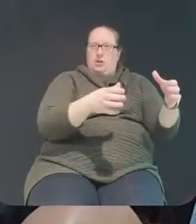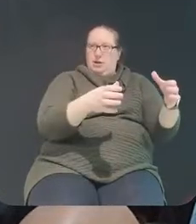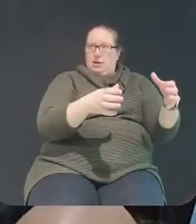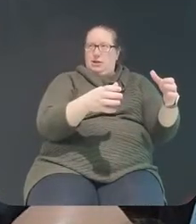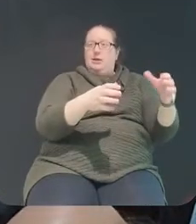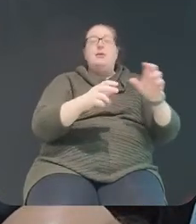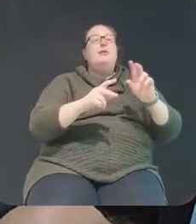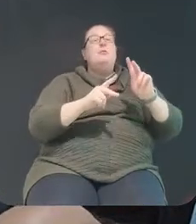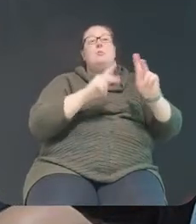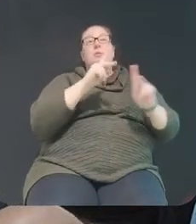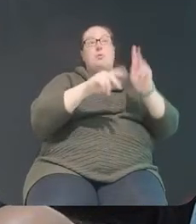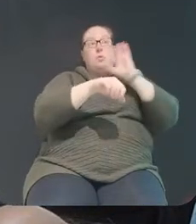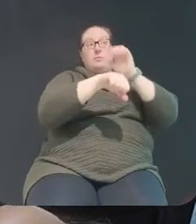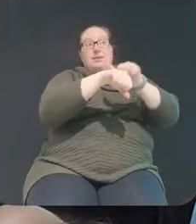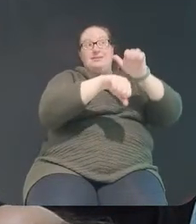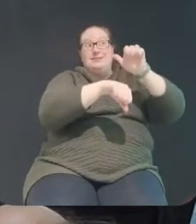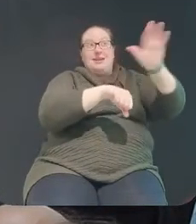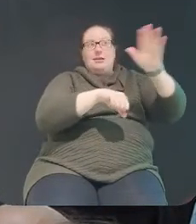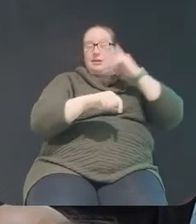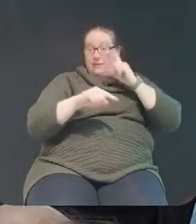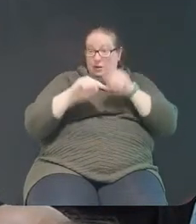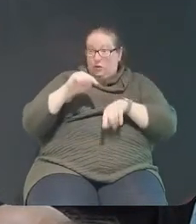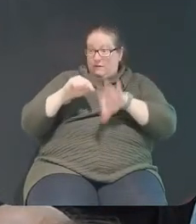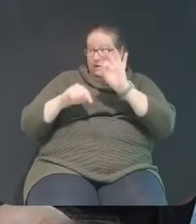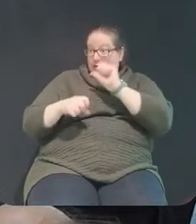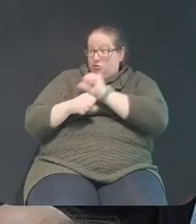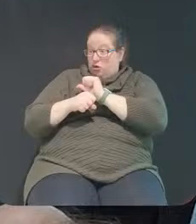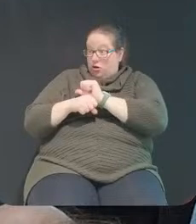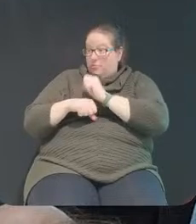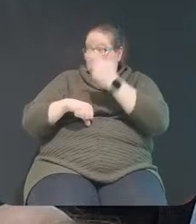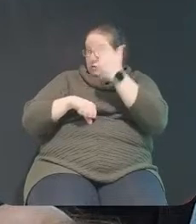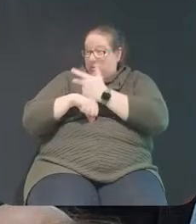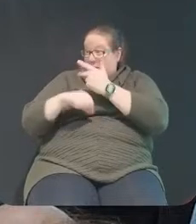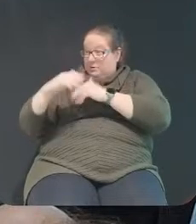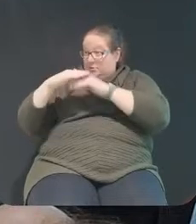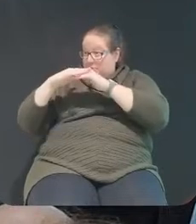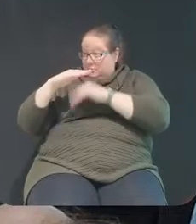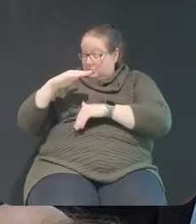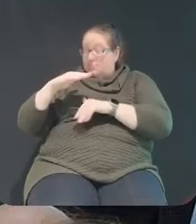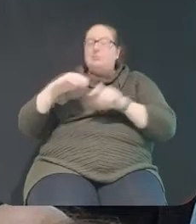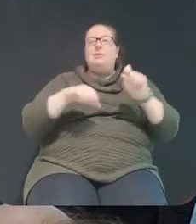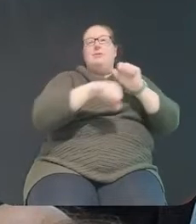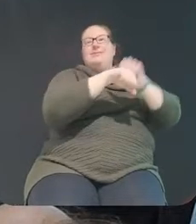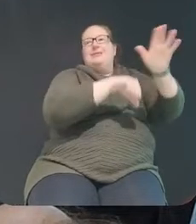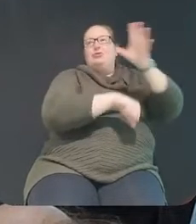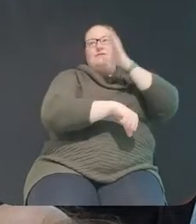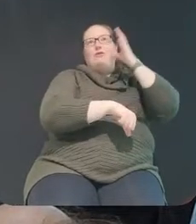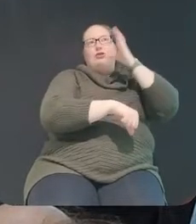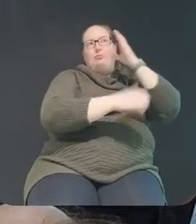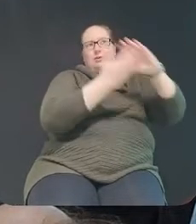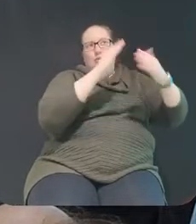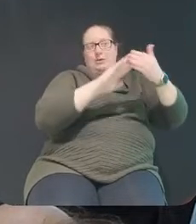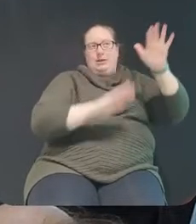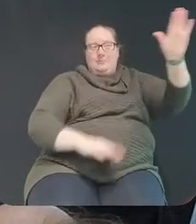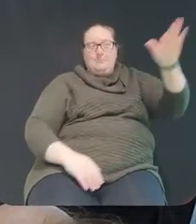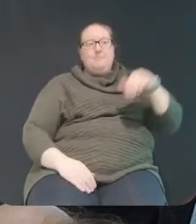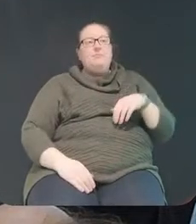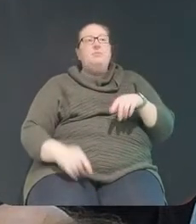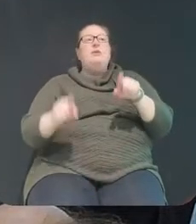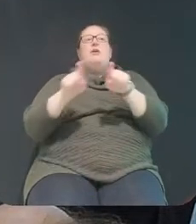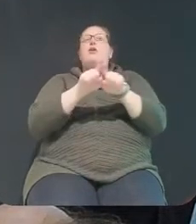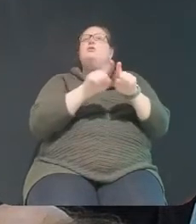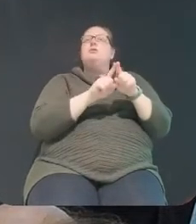would be sent if they could not find a job in 3 or so days. The report also recommended the enforcement of vagrancy